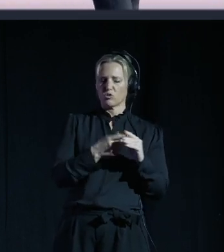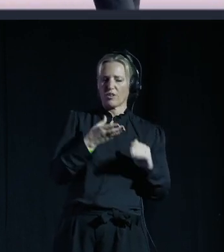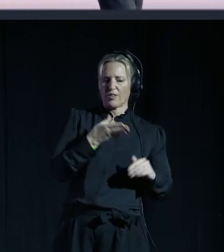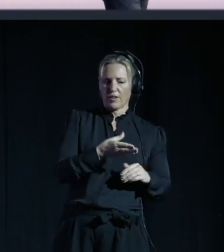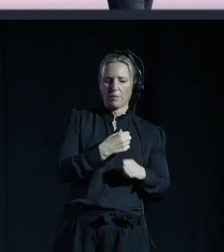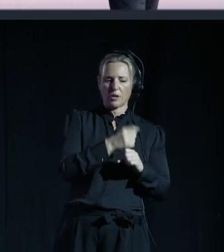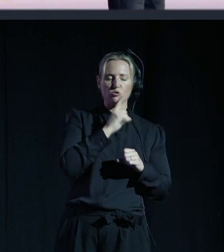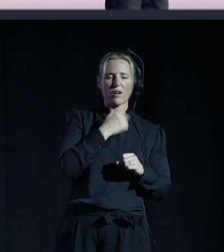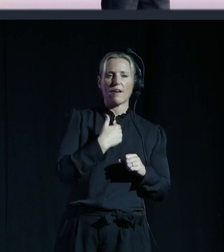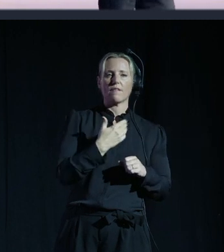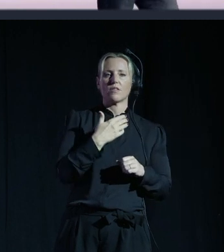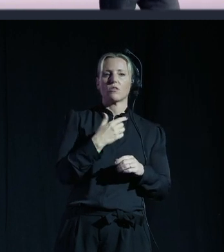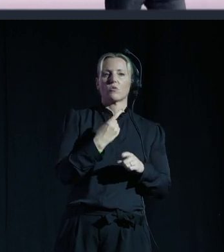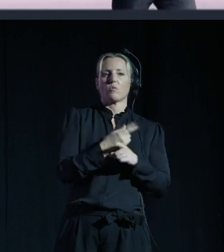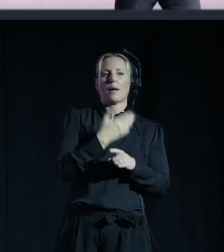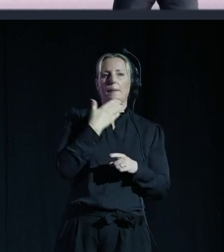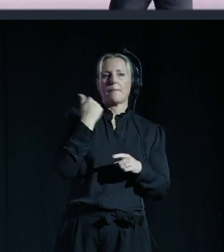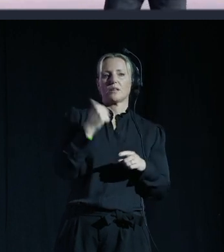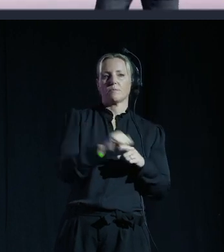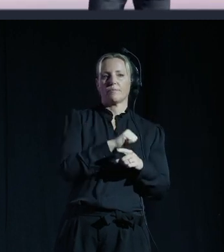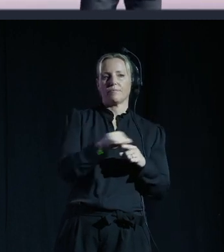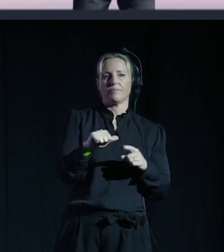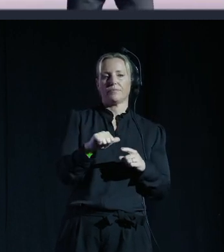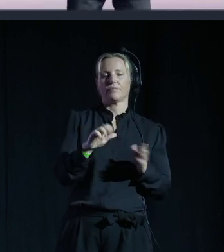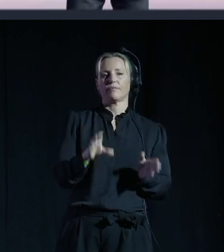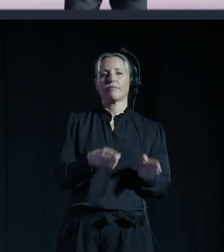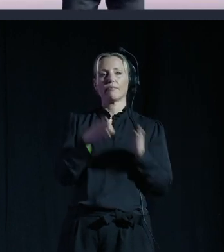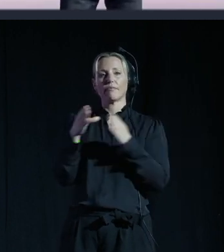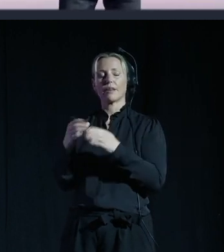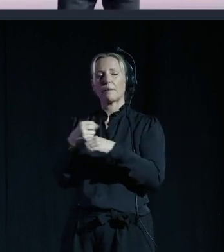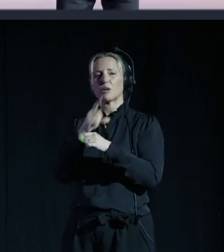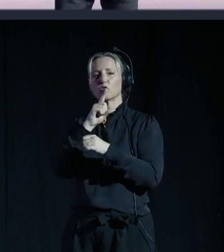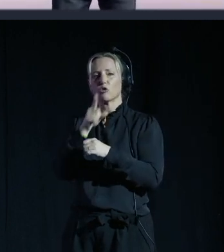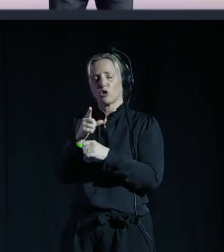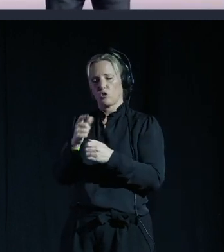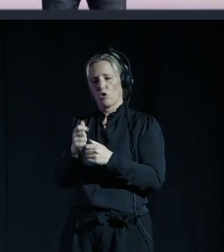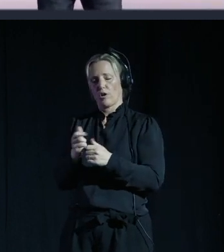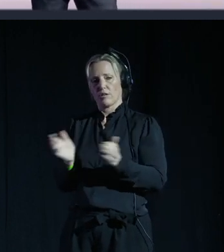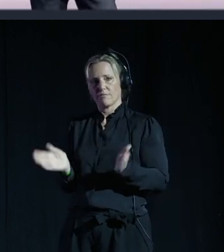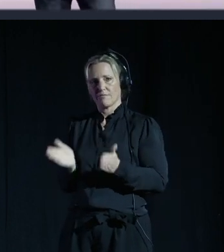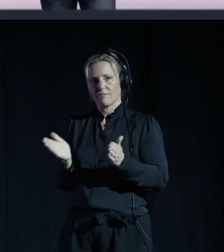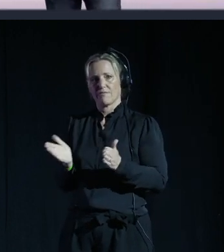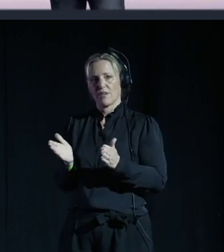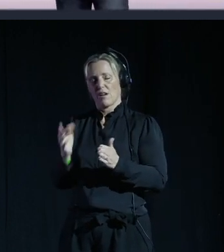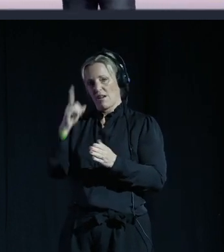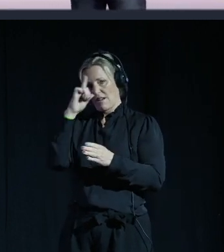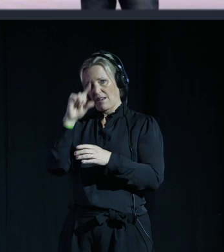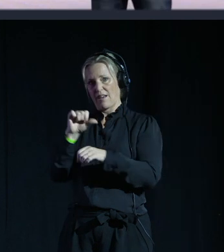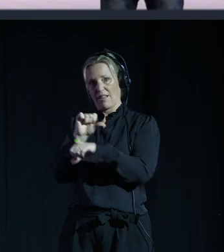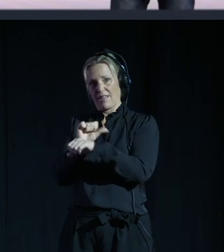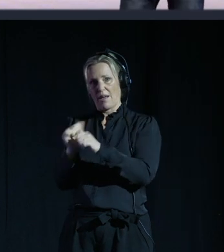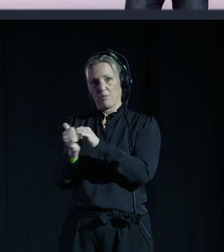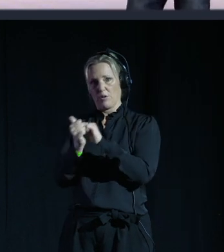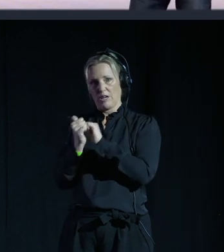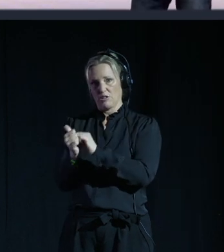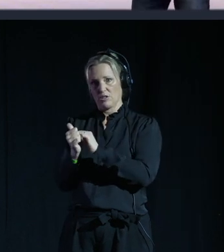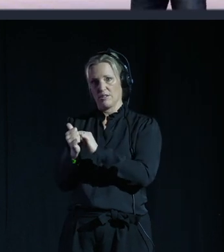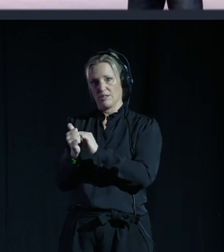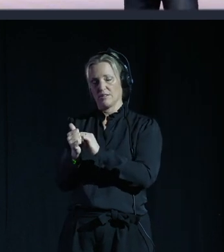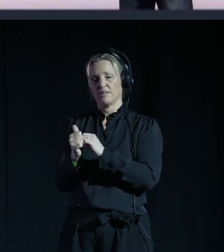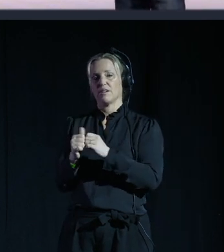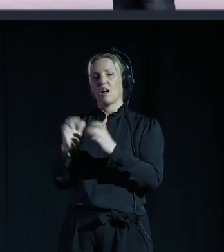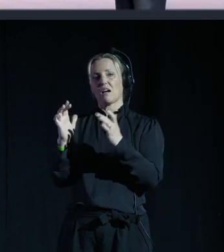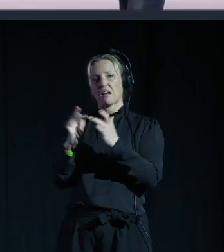best practices. Make sure you're promoting collaboration across your teams. Use shared constructs, use the context that we talked